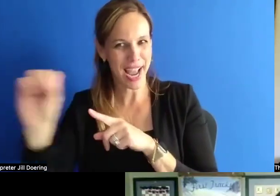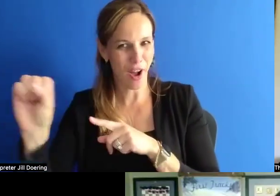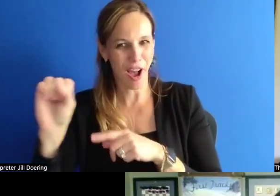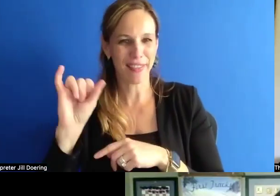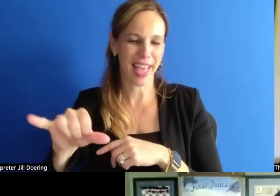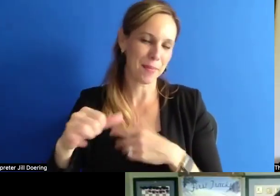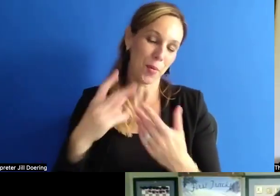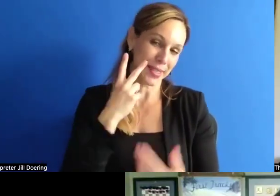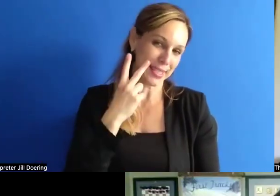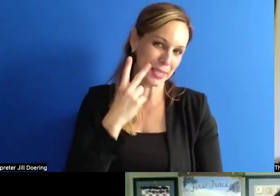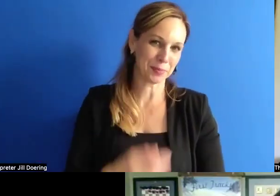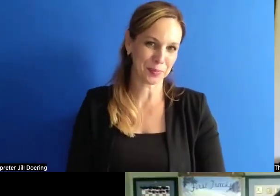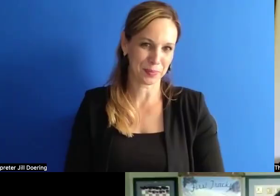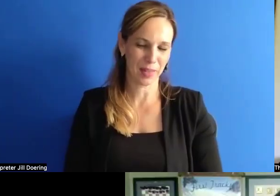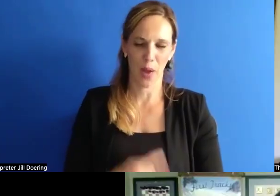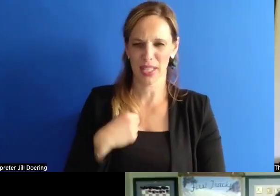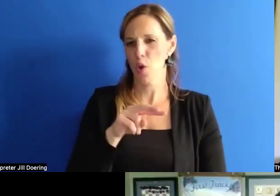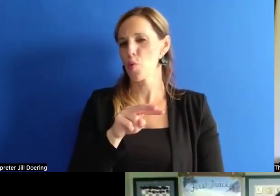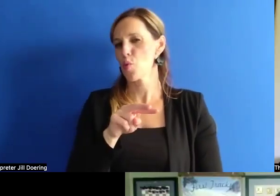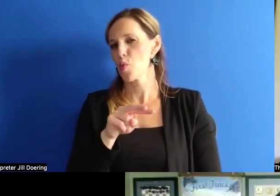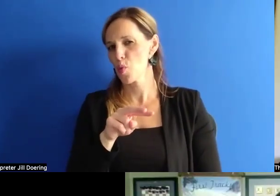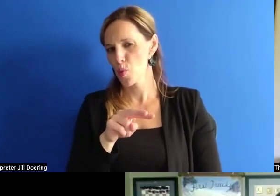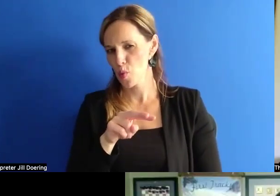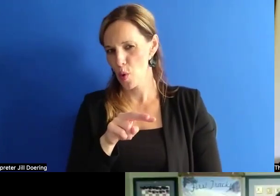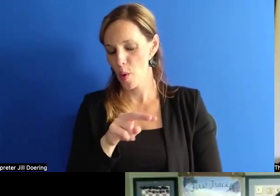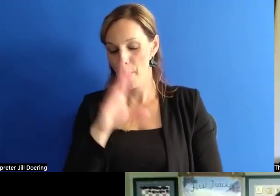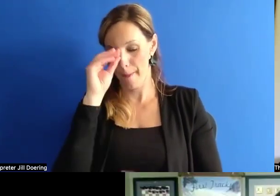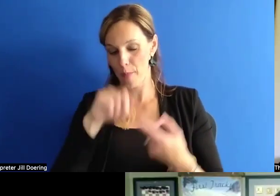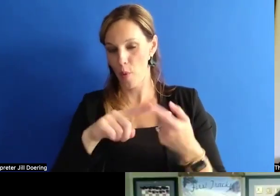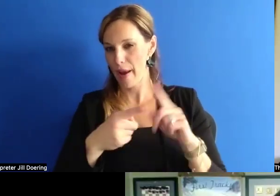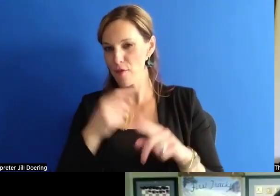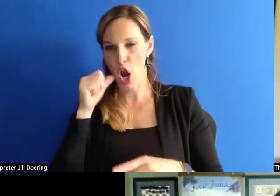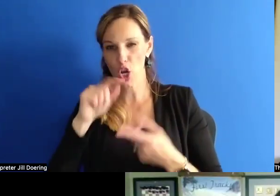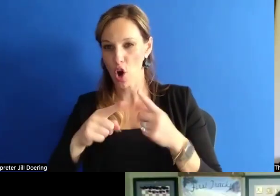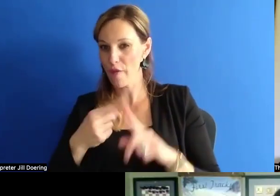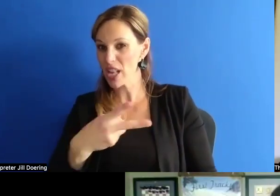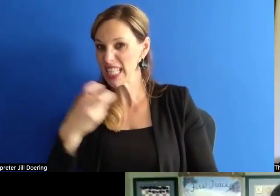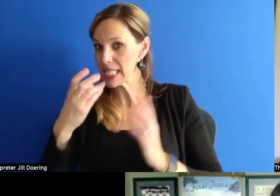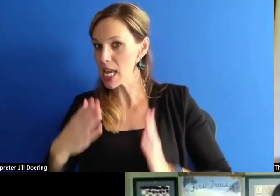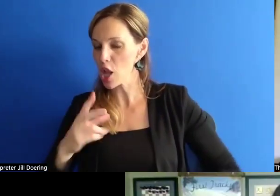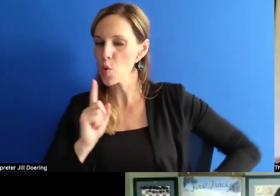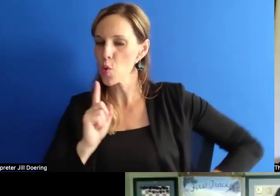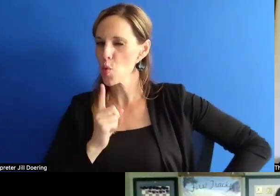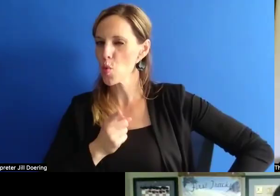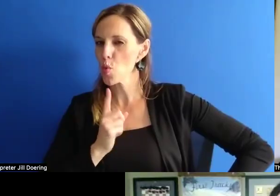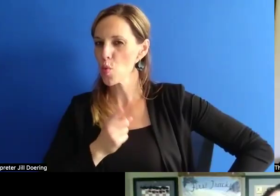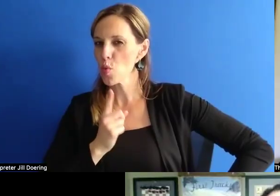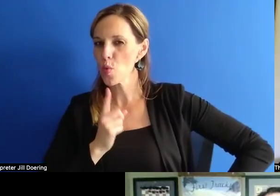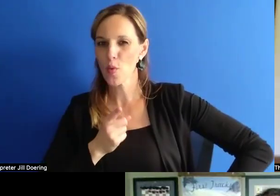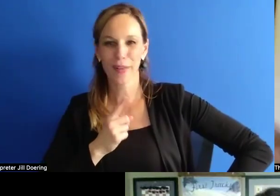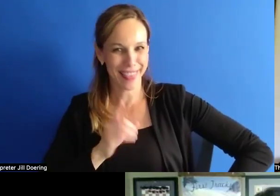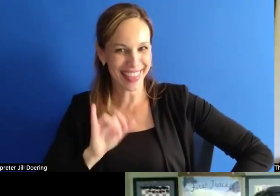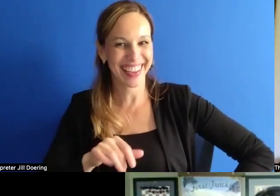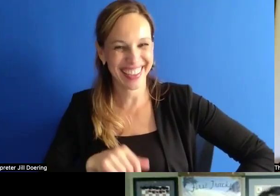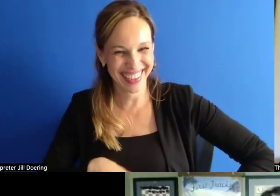we'll see. But yeah, I was like, boyfriend, girlfriend, still. Like a romantic kind of